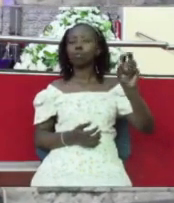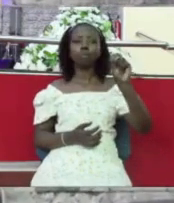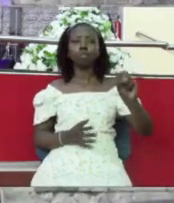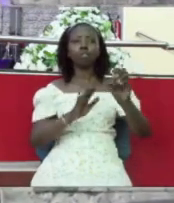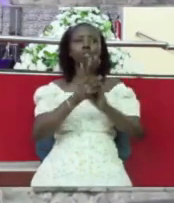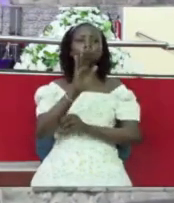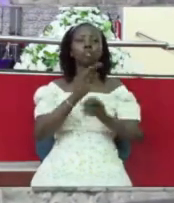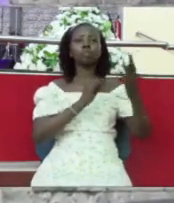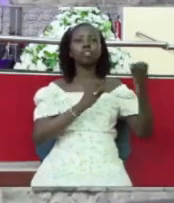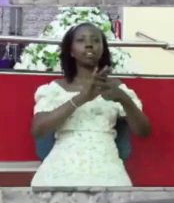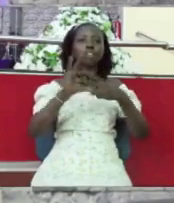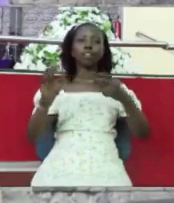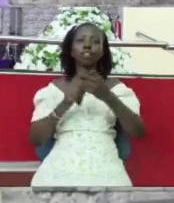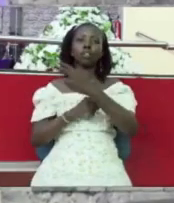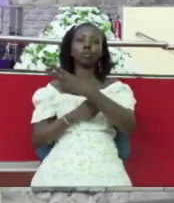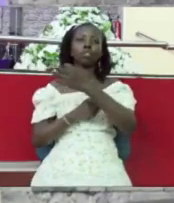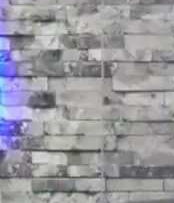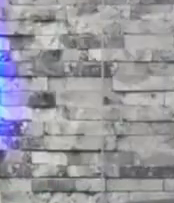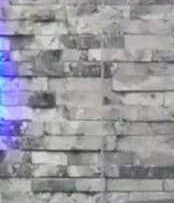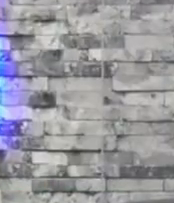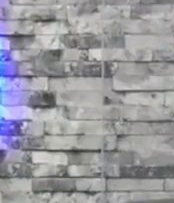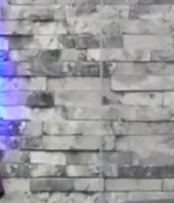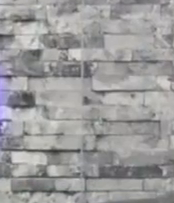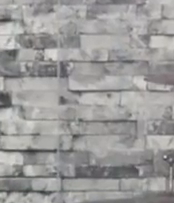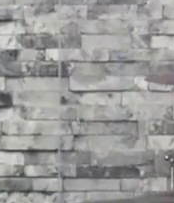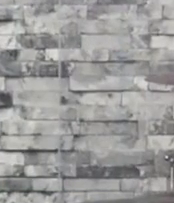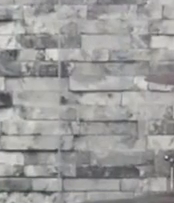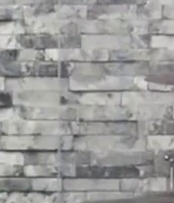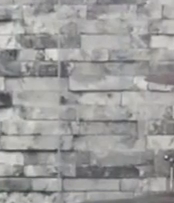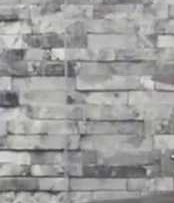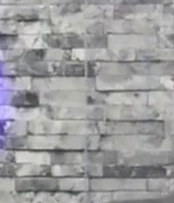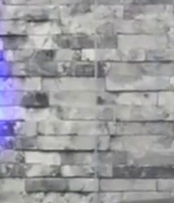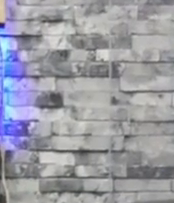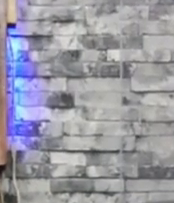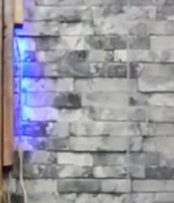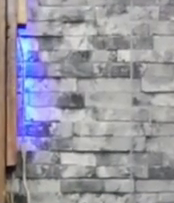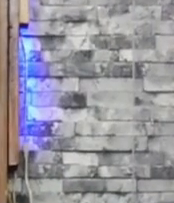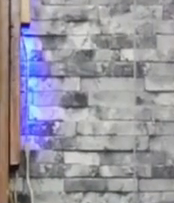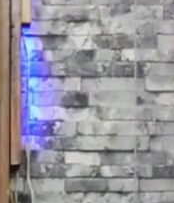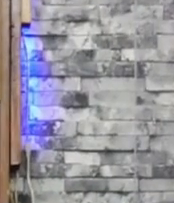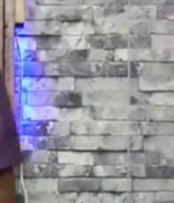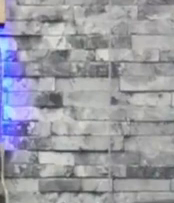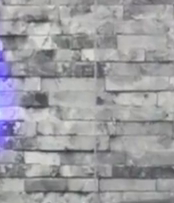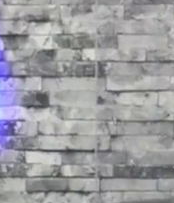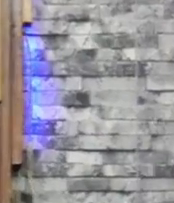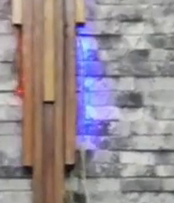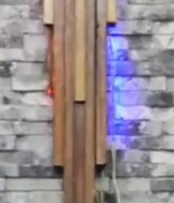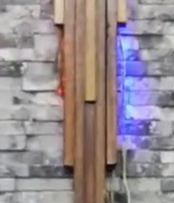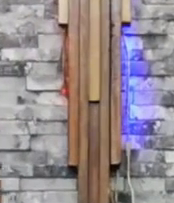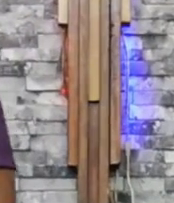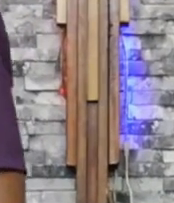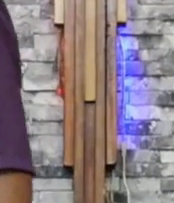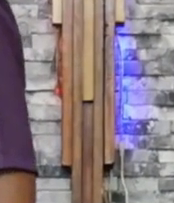3 mstari wa 23. For all have sinned and fallen short of the glory of God. Ya kwamba wote wametenda dhambi na kupungukiwa. A very bad place for human beings